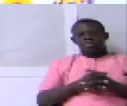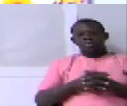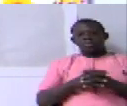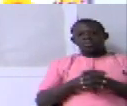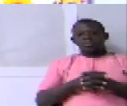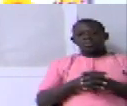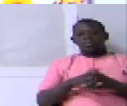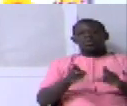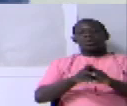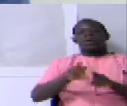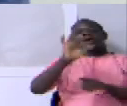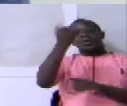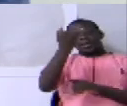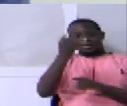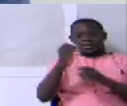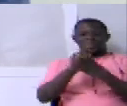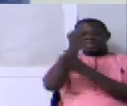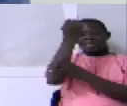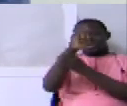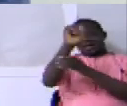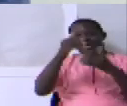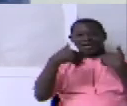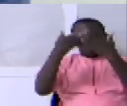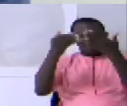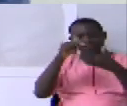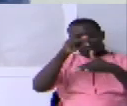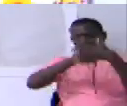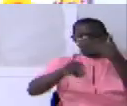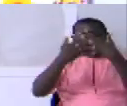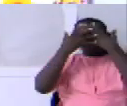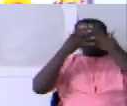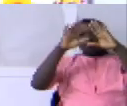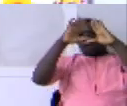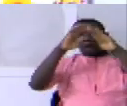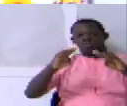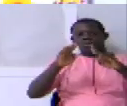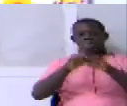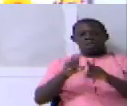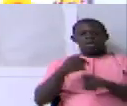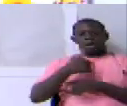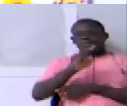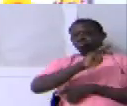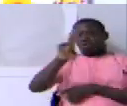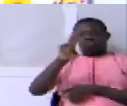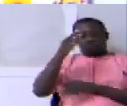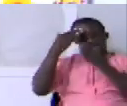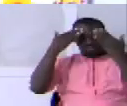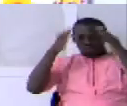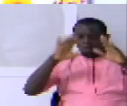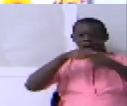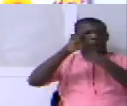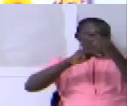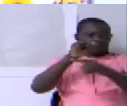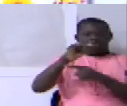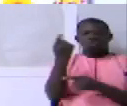That is the cherry, yes, they are served there. I may not know that unless if they tells me.